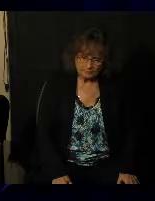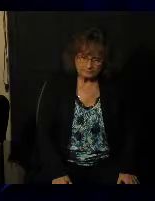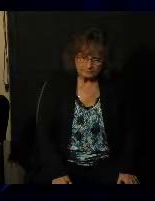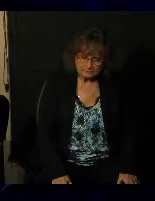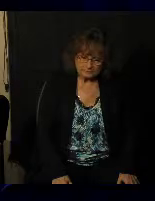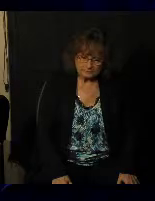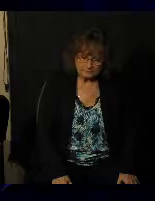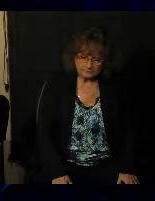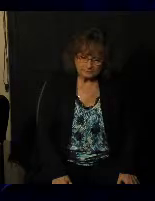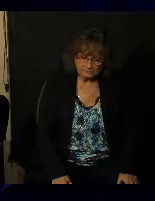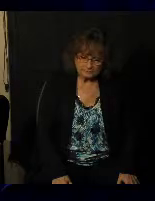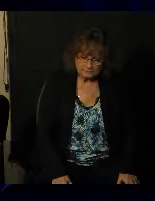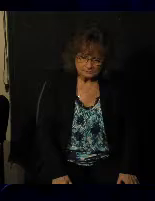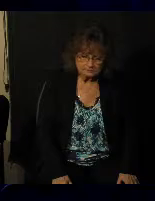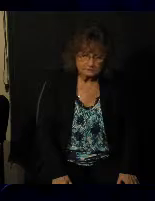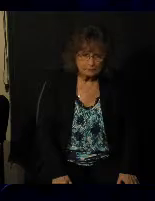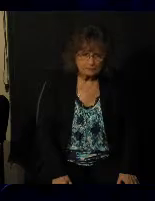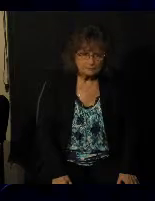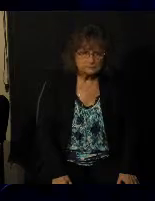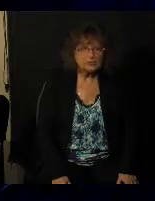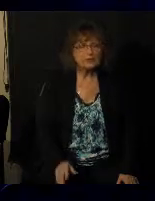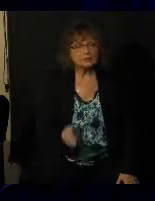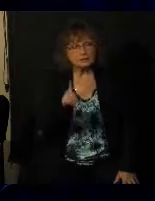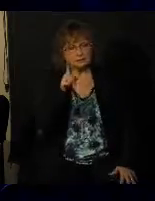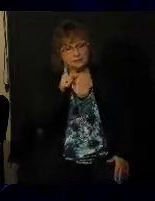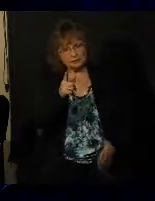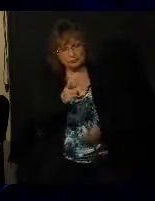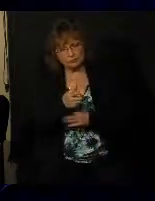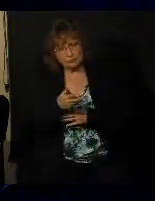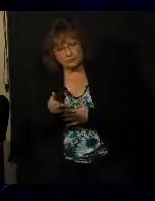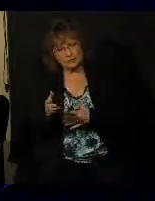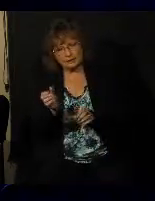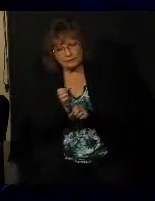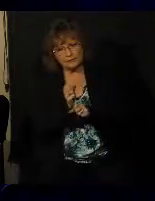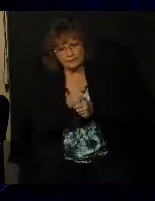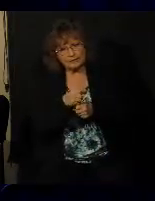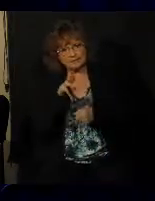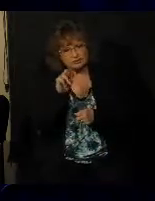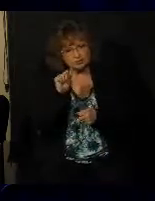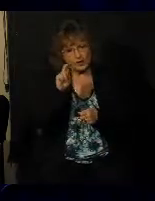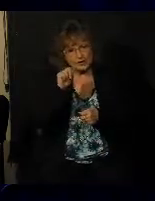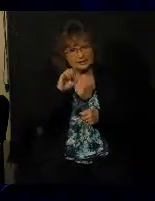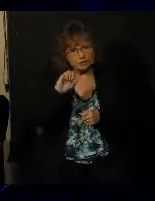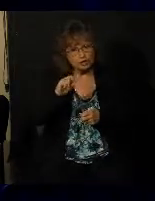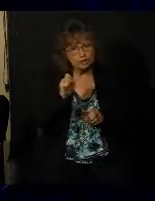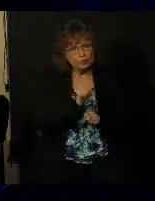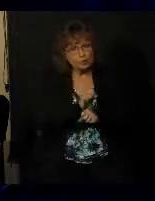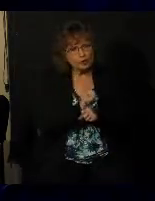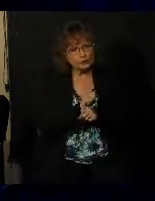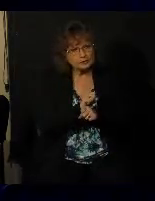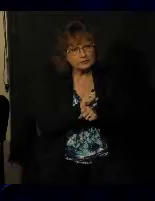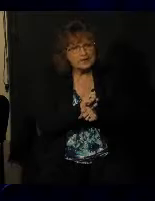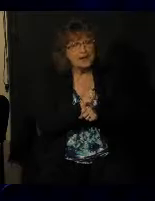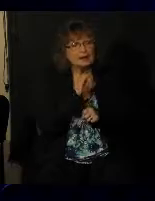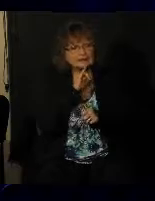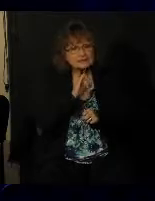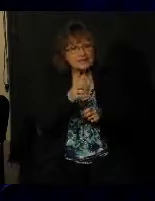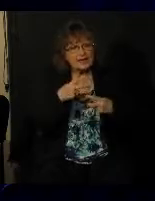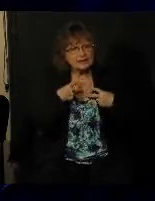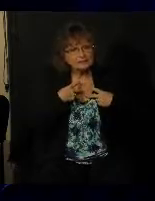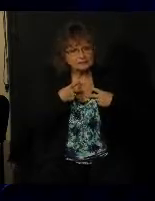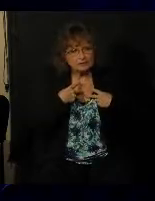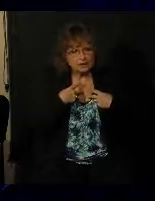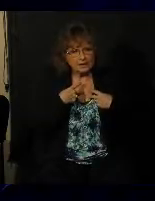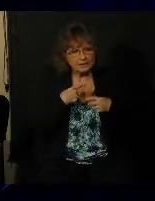is taking a kid and giving them that one-on-one time where they've got to be next to you, wherever